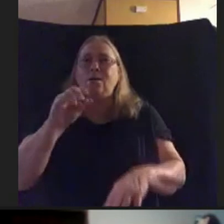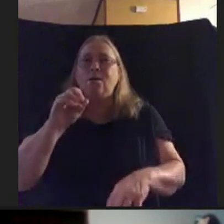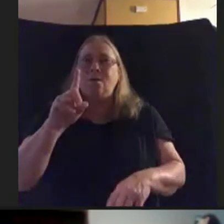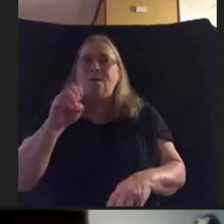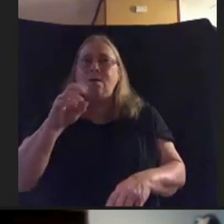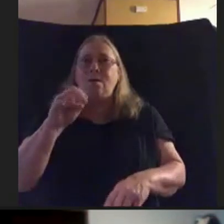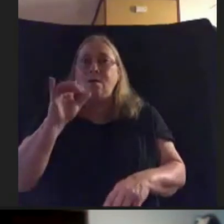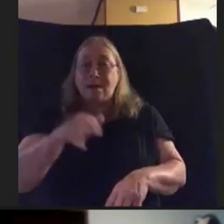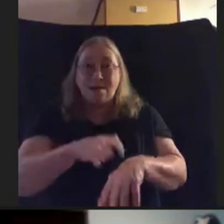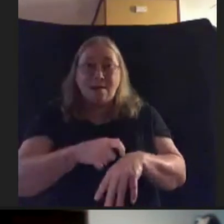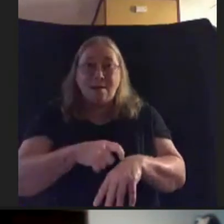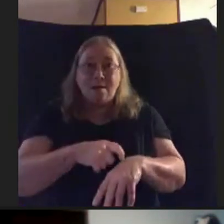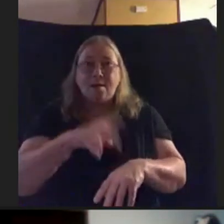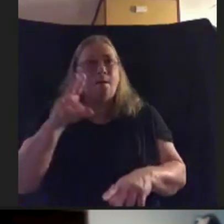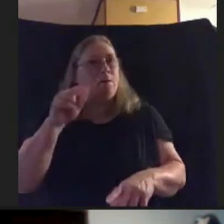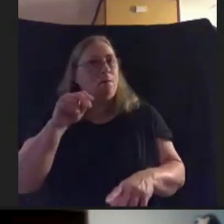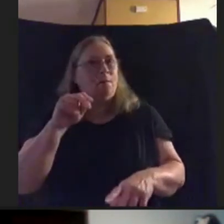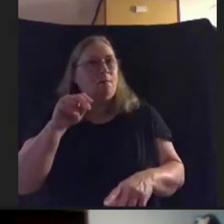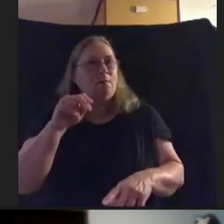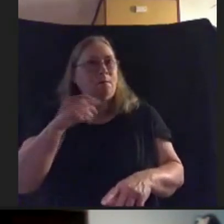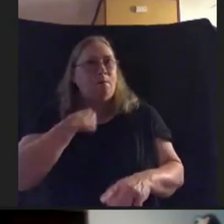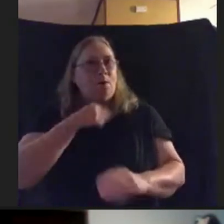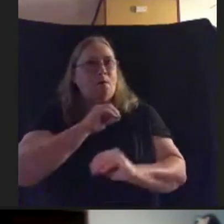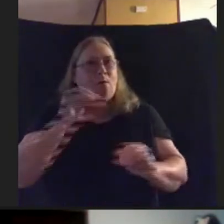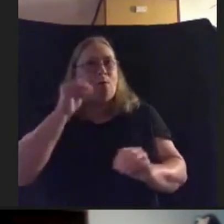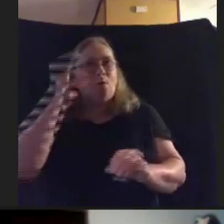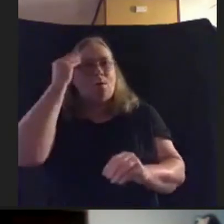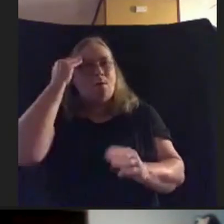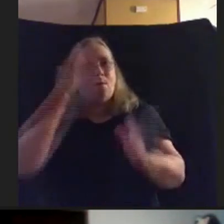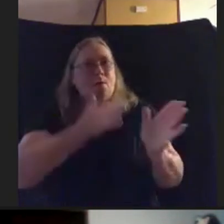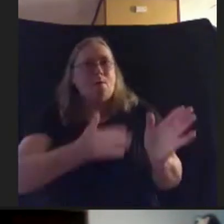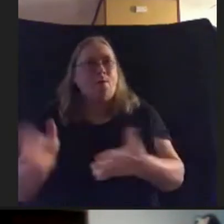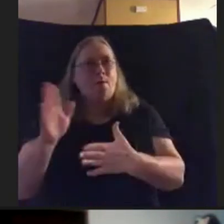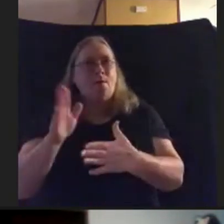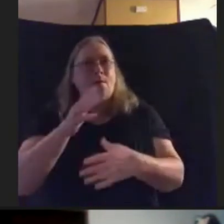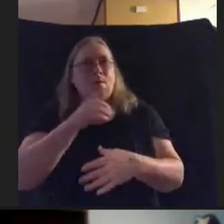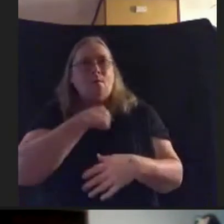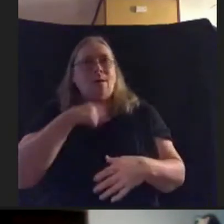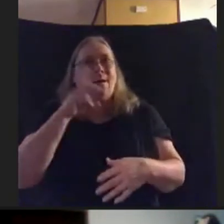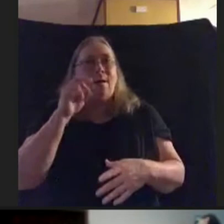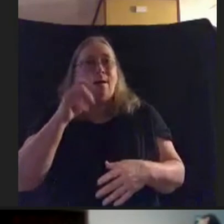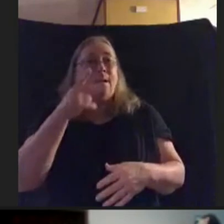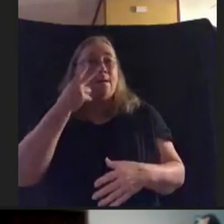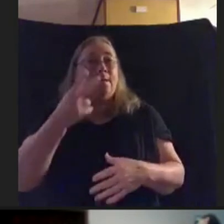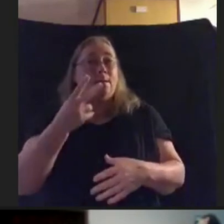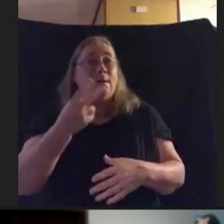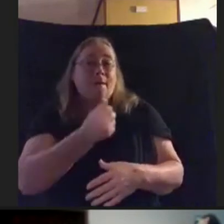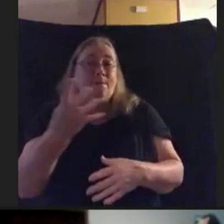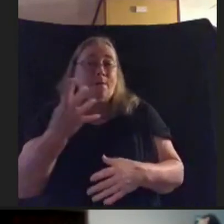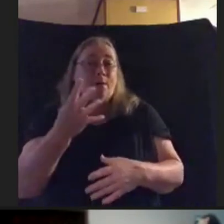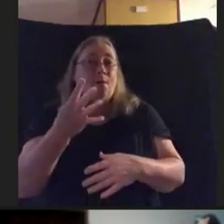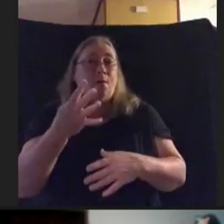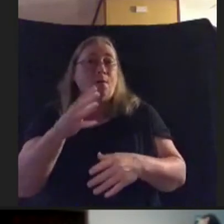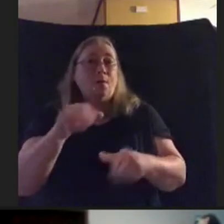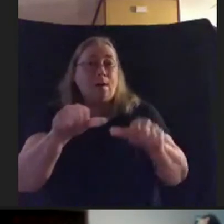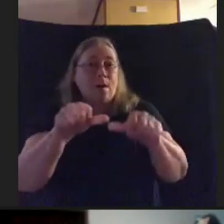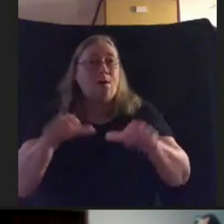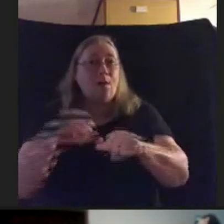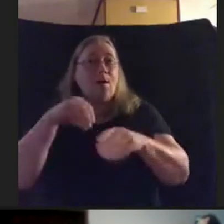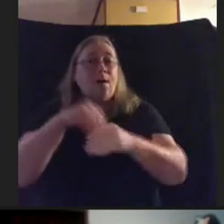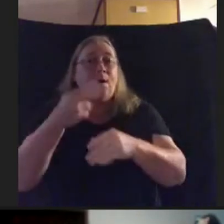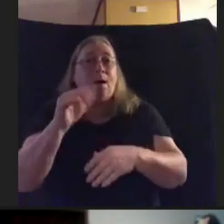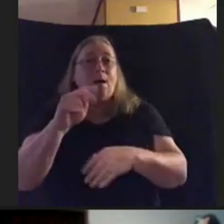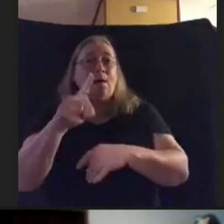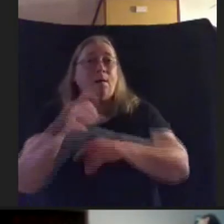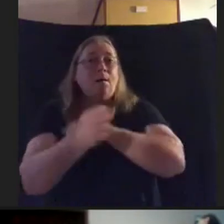I'm not aware of any planning around that. We've been looking at a couple of locations in Hinds County for a while.